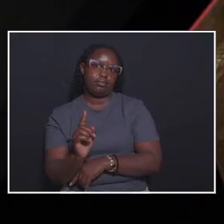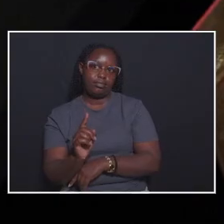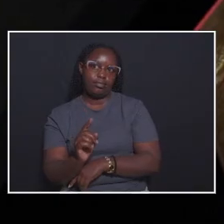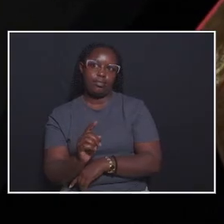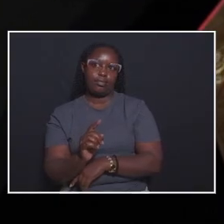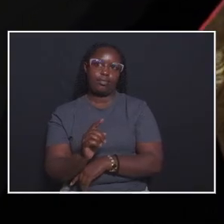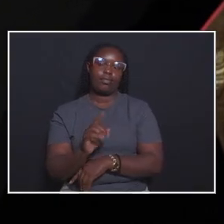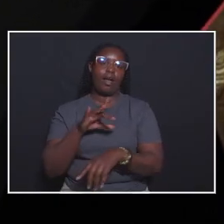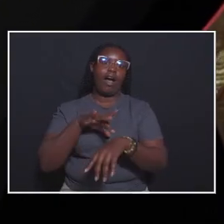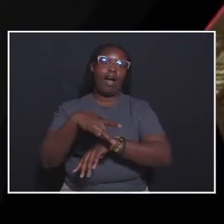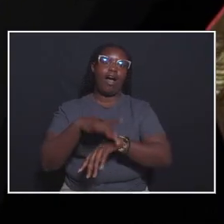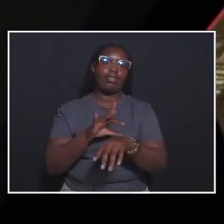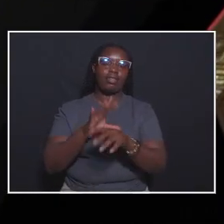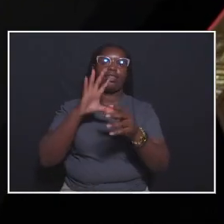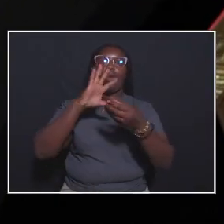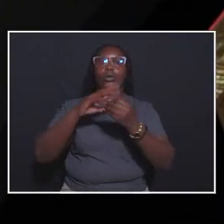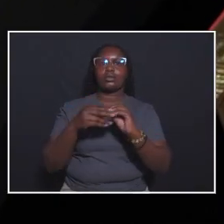Earth was created.